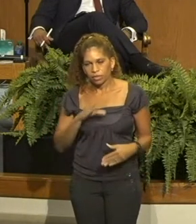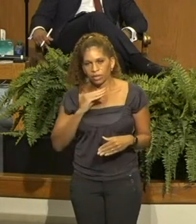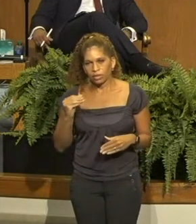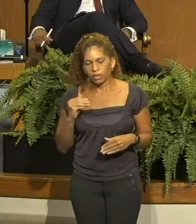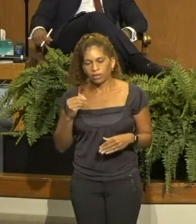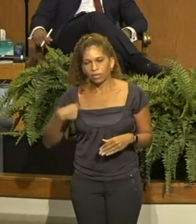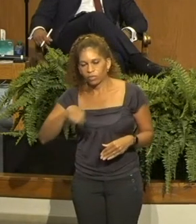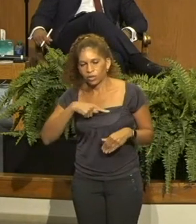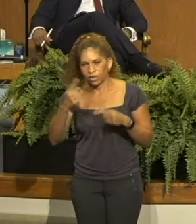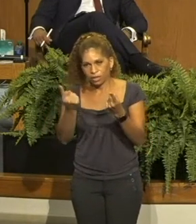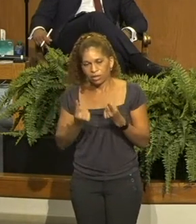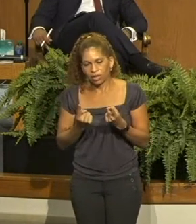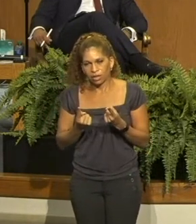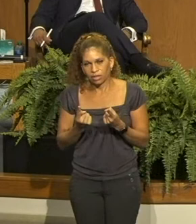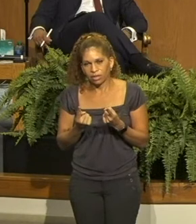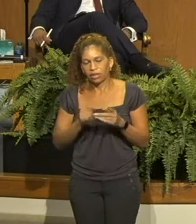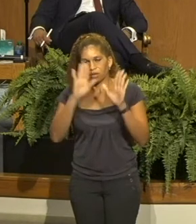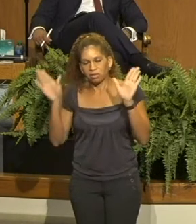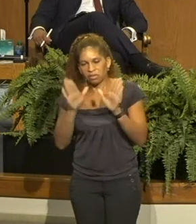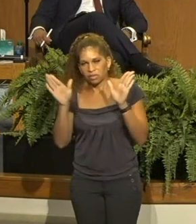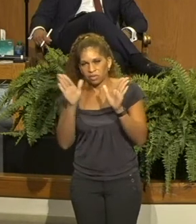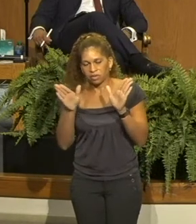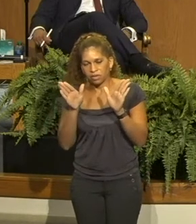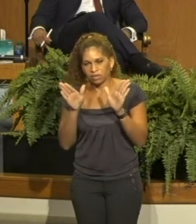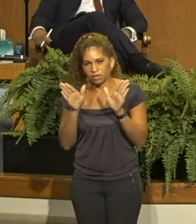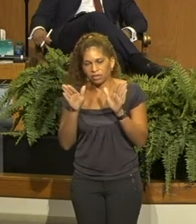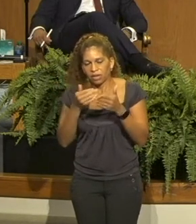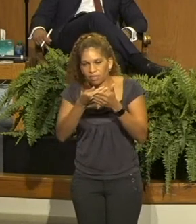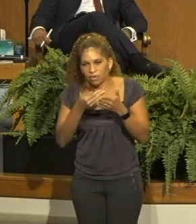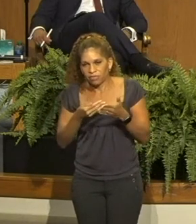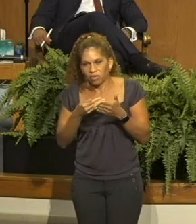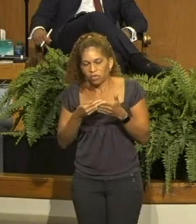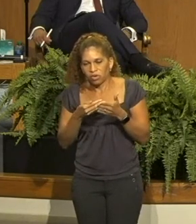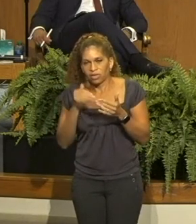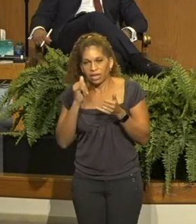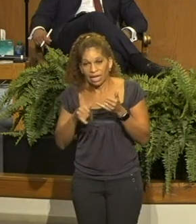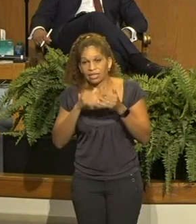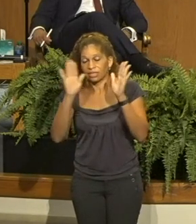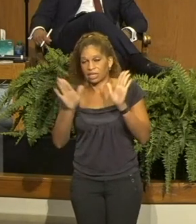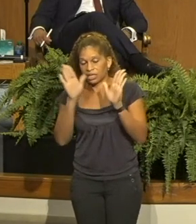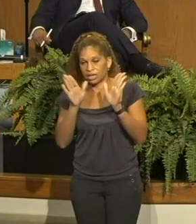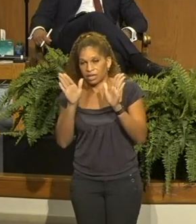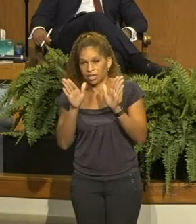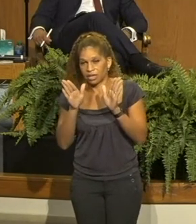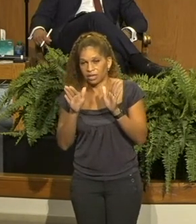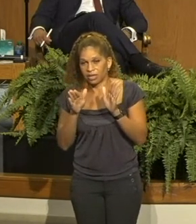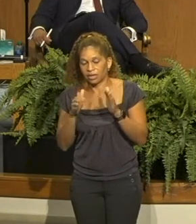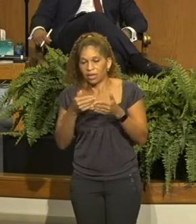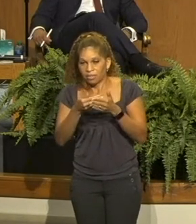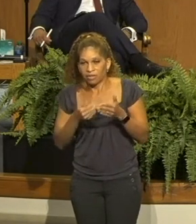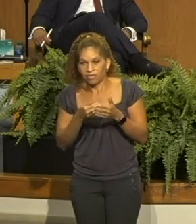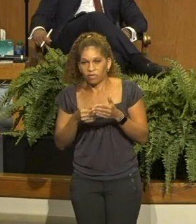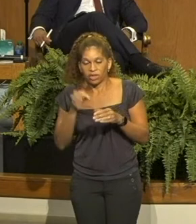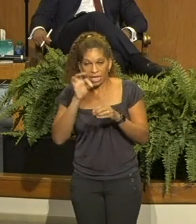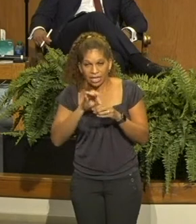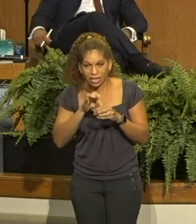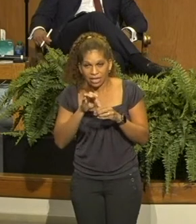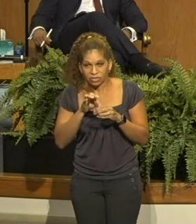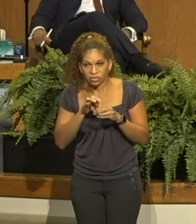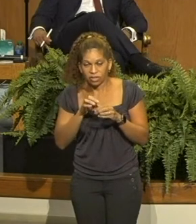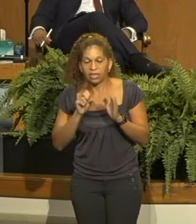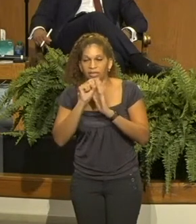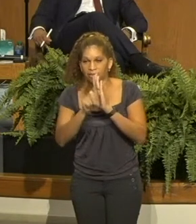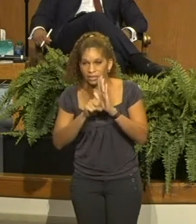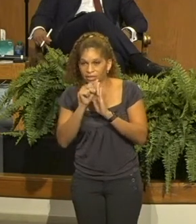and we come to the Sunday almost before the last Sunday, before the election season in these